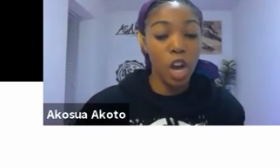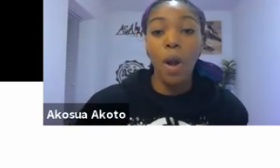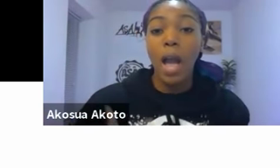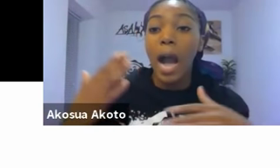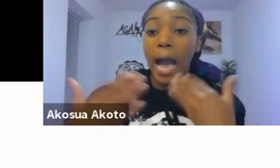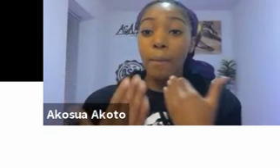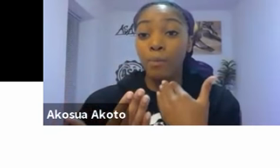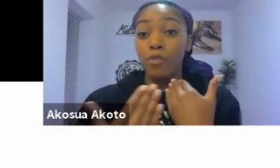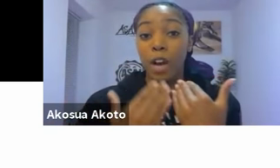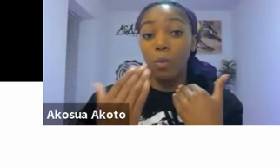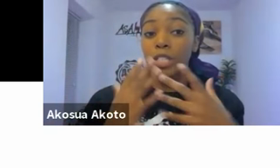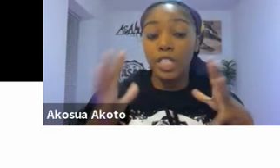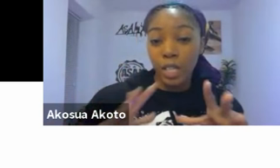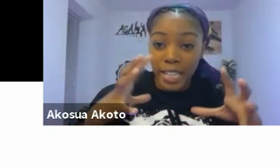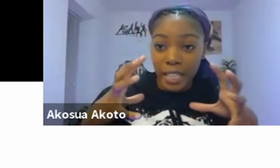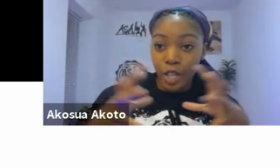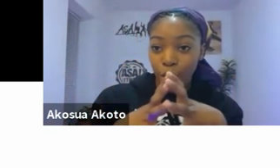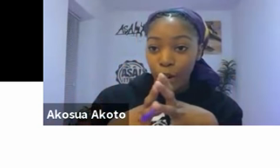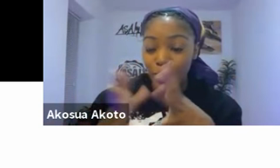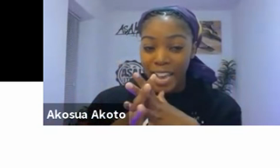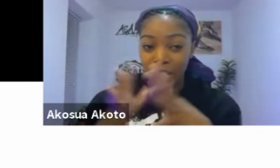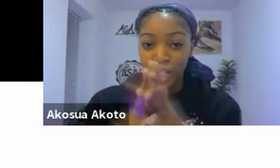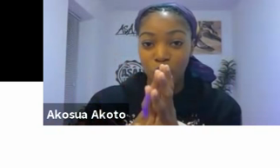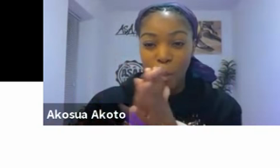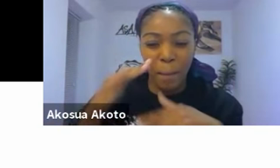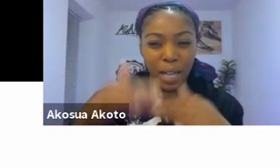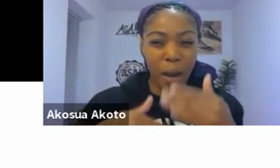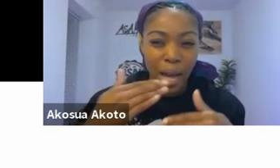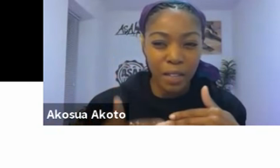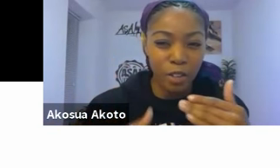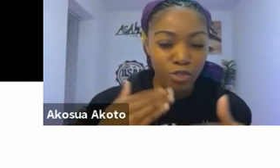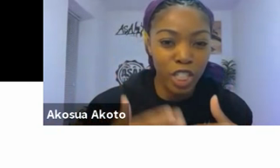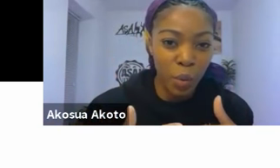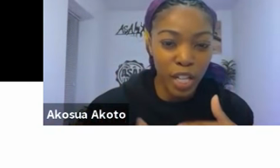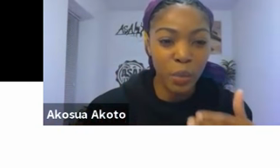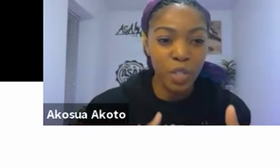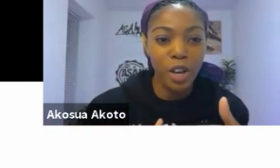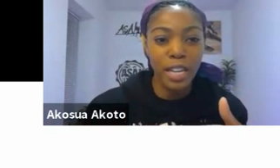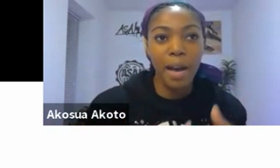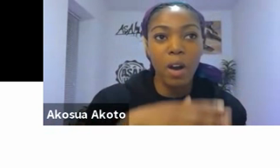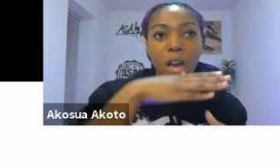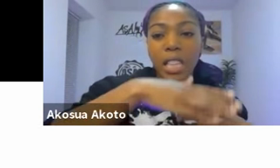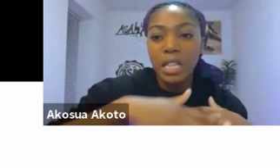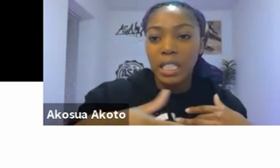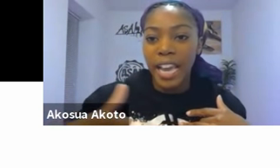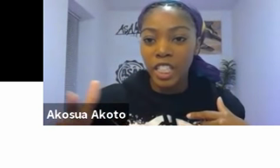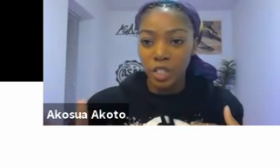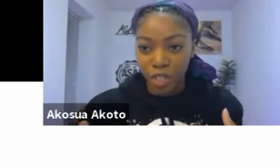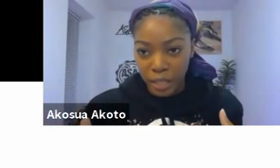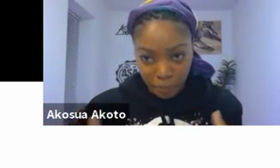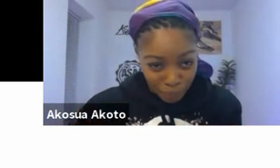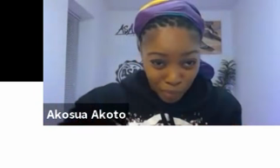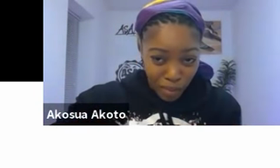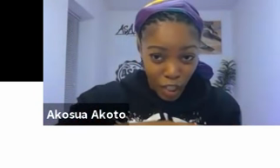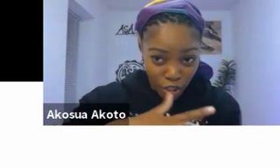totality. So we're still in the go-go dance zone, but I'm gonna come out of it really quickly. We're talking about the change